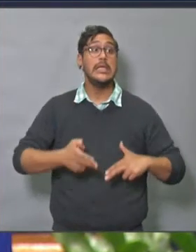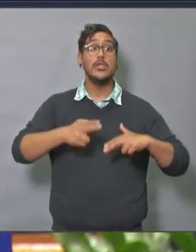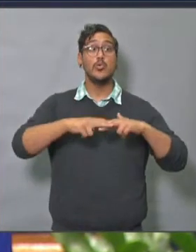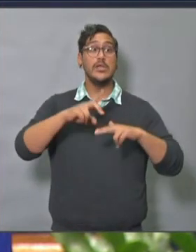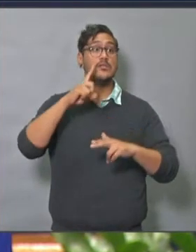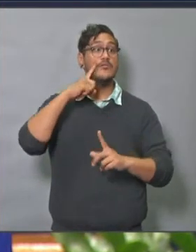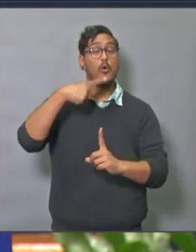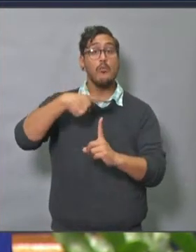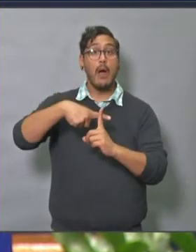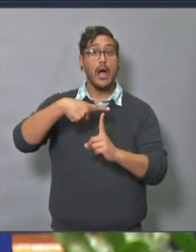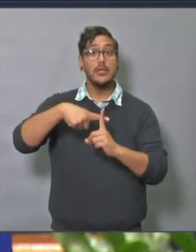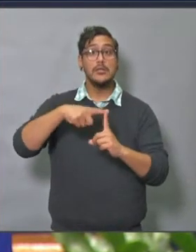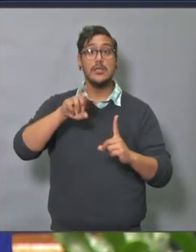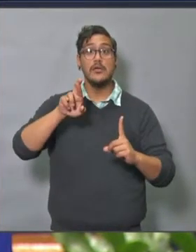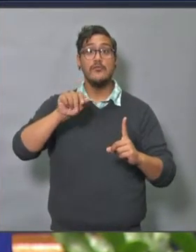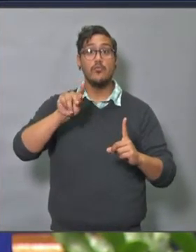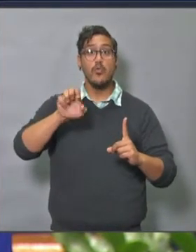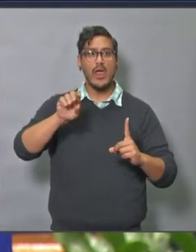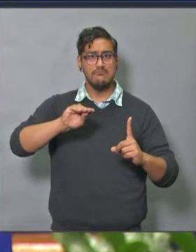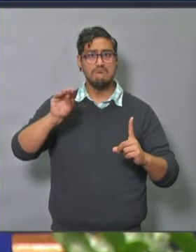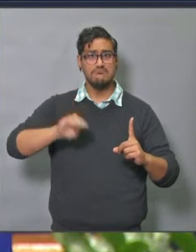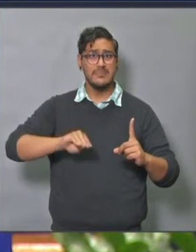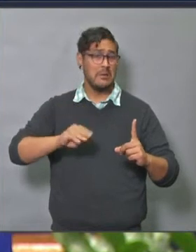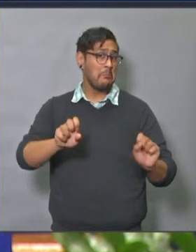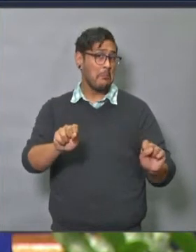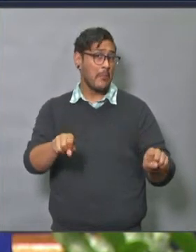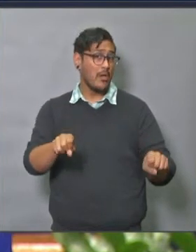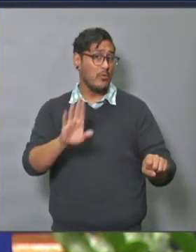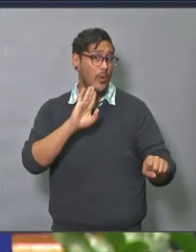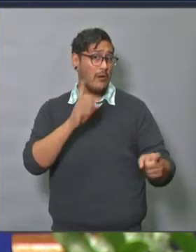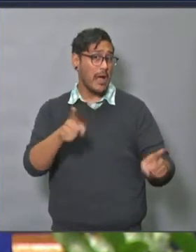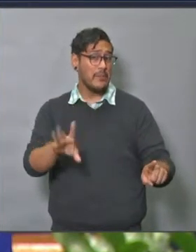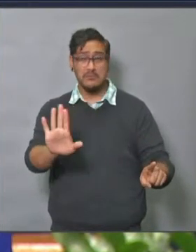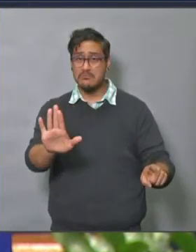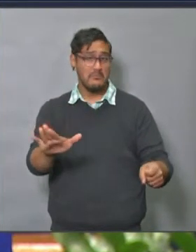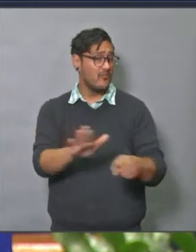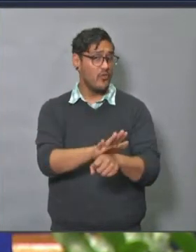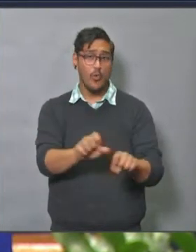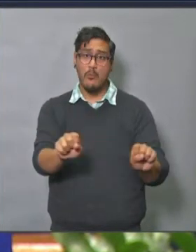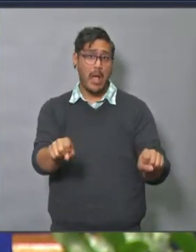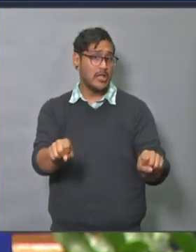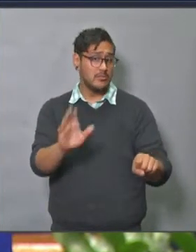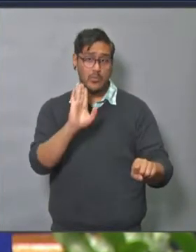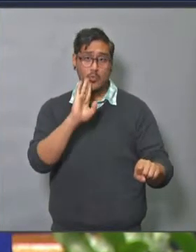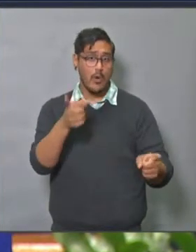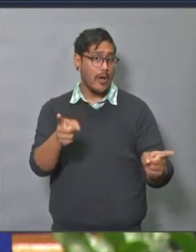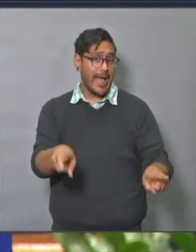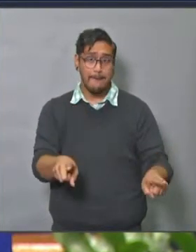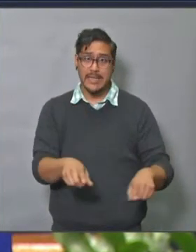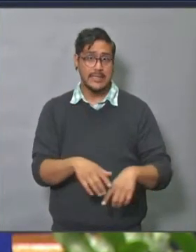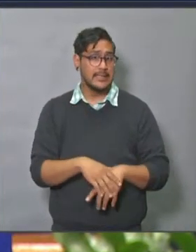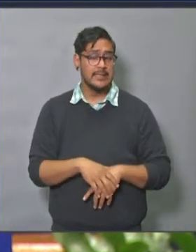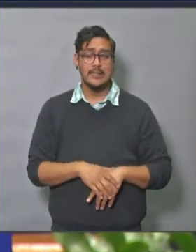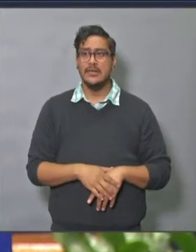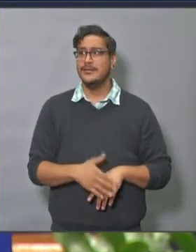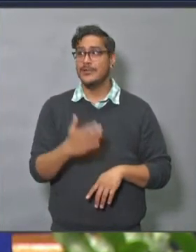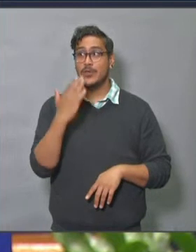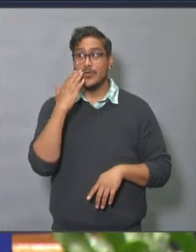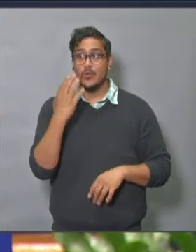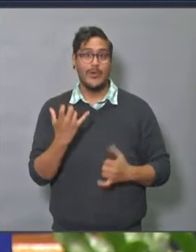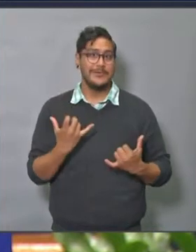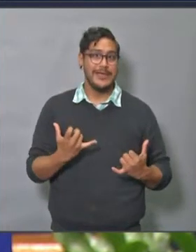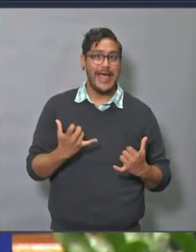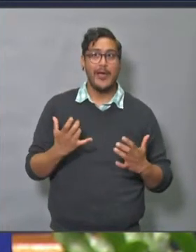rates, which we're likely to do. I mean, that's entirely possible given all of the reopenings